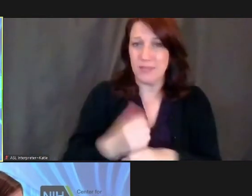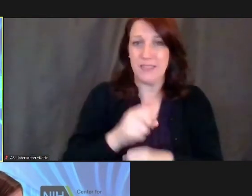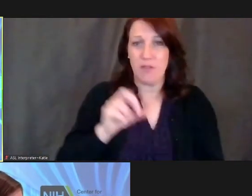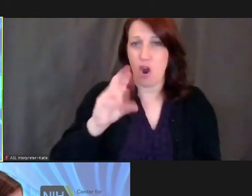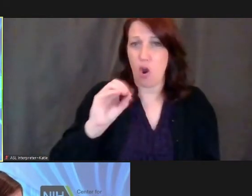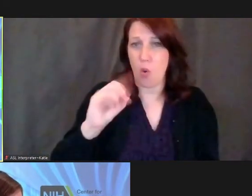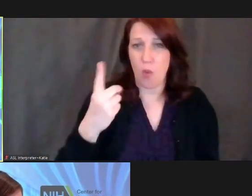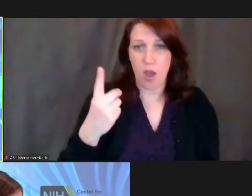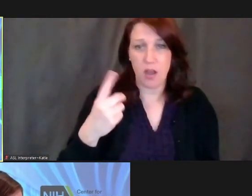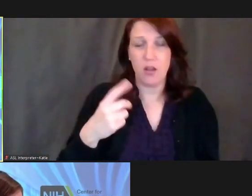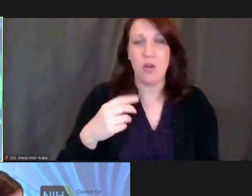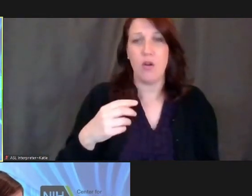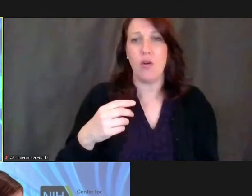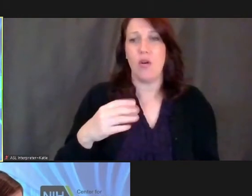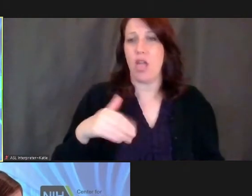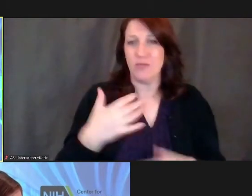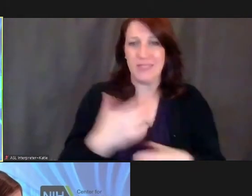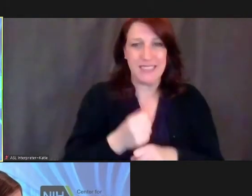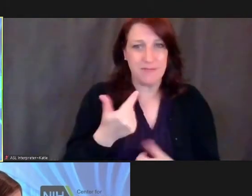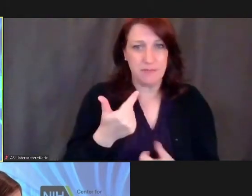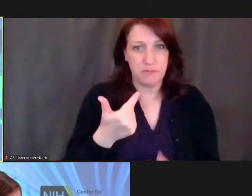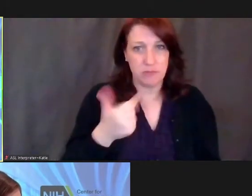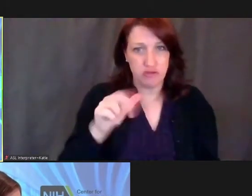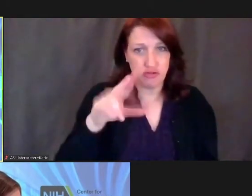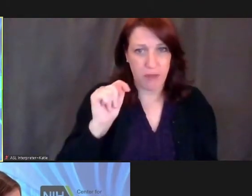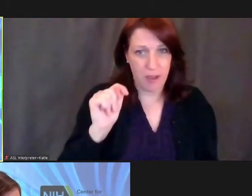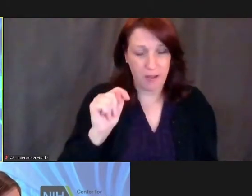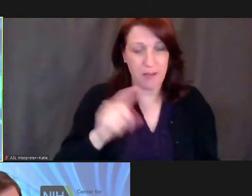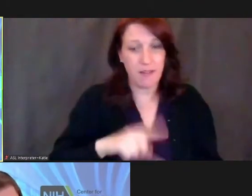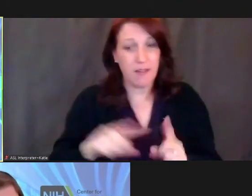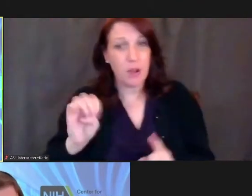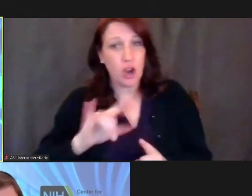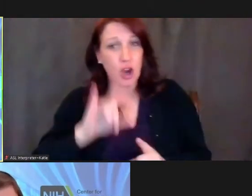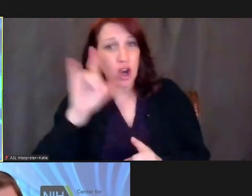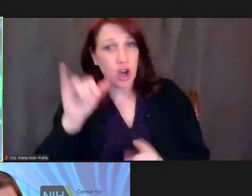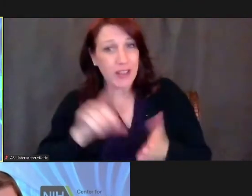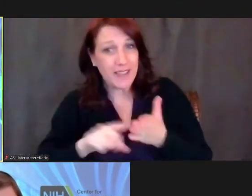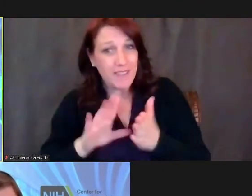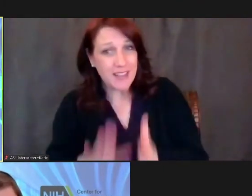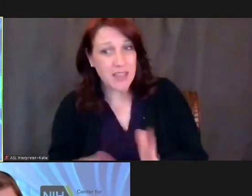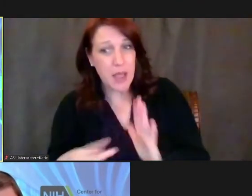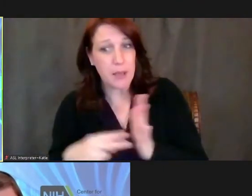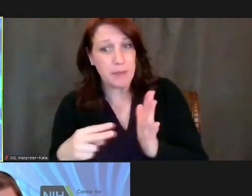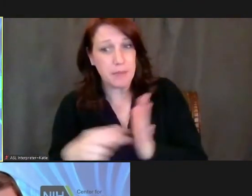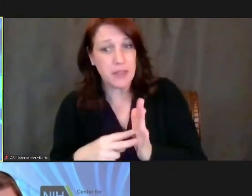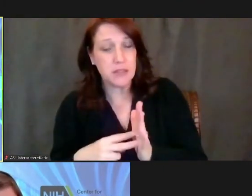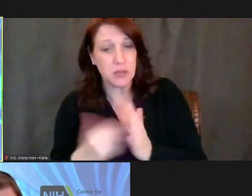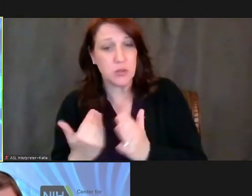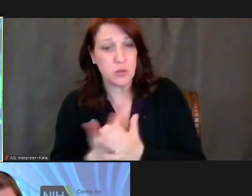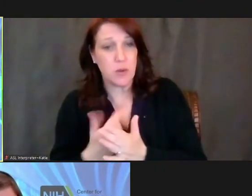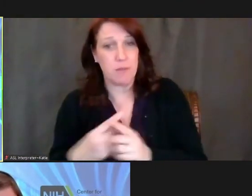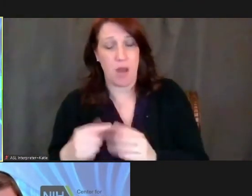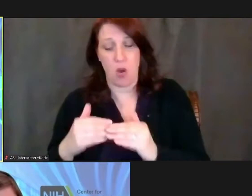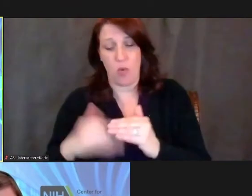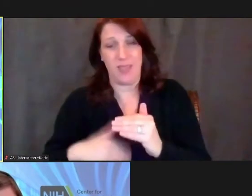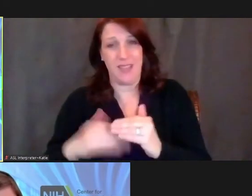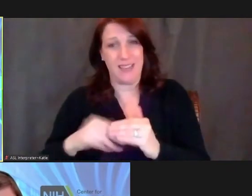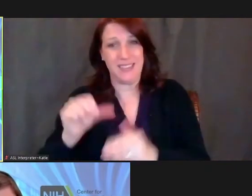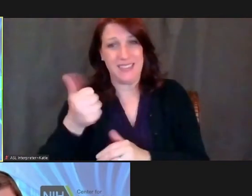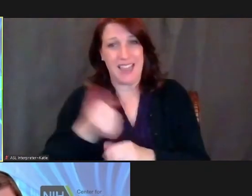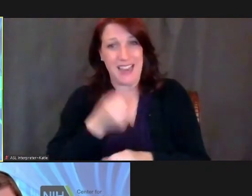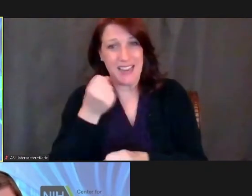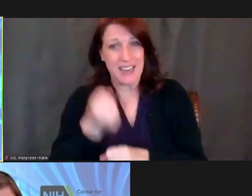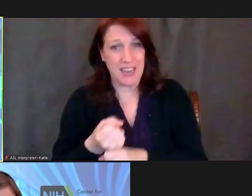ever. But an early investigator is a new investigator who's within 10 years of his or her terminal research